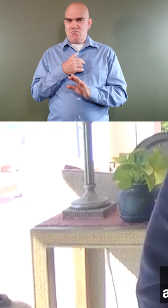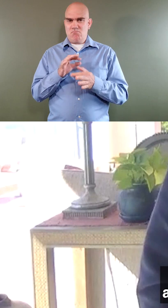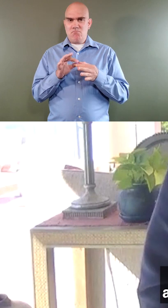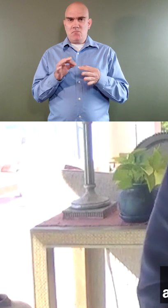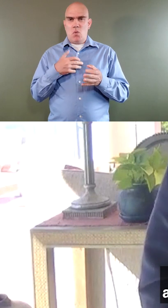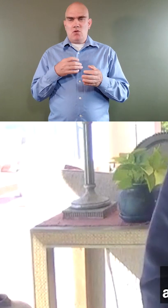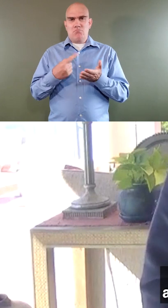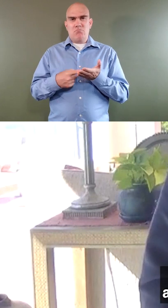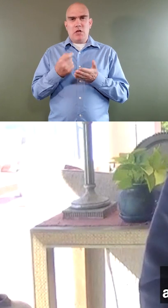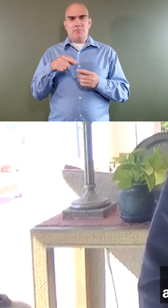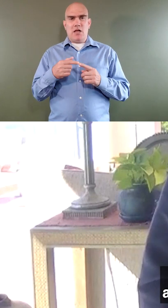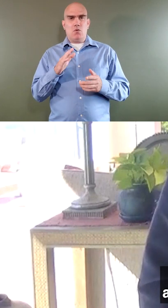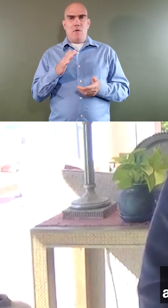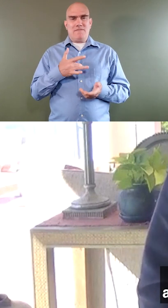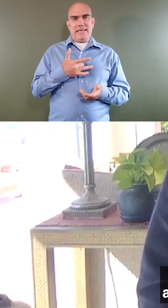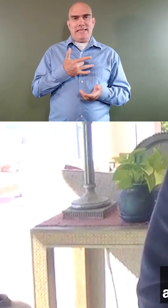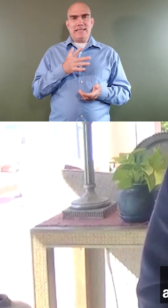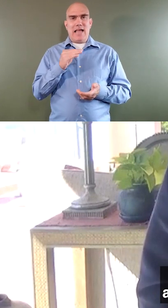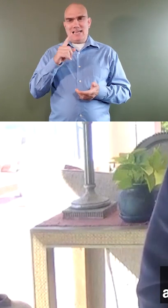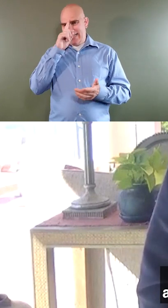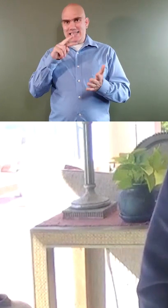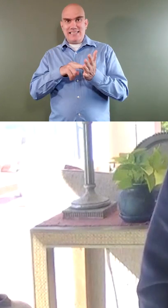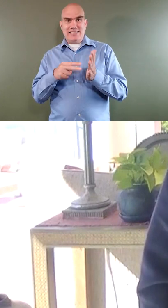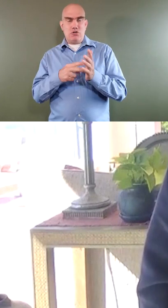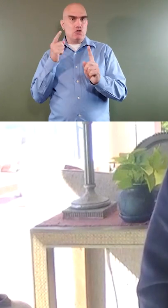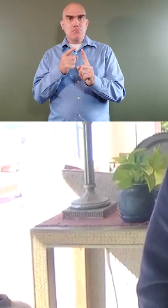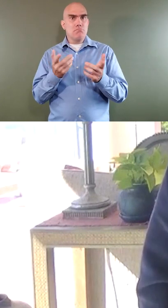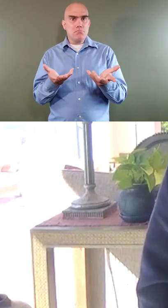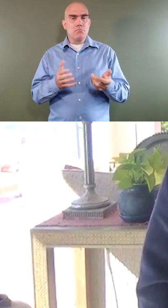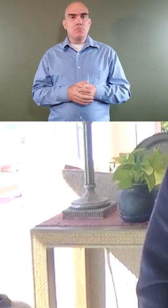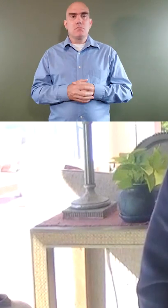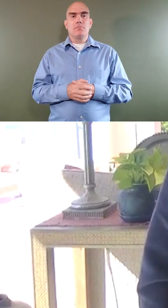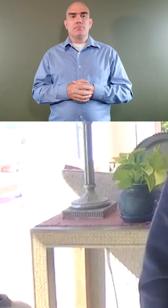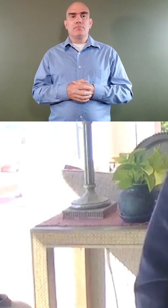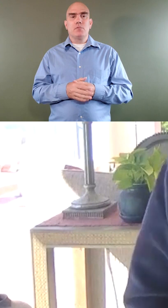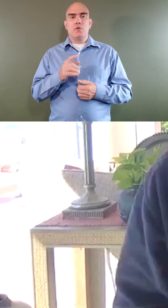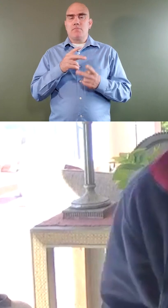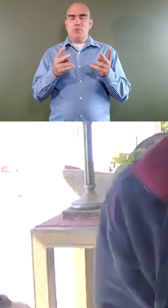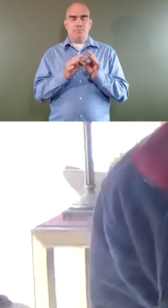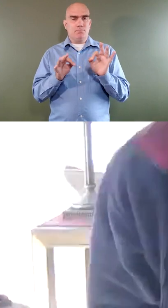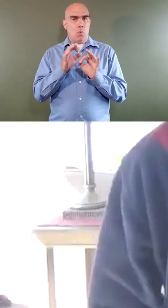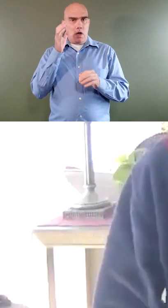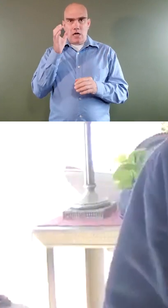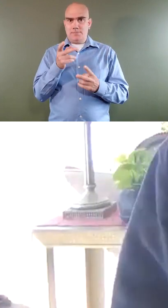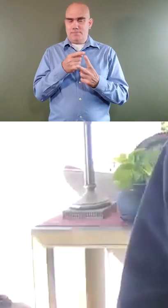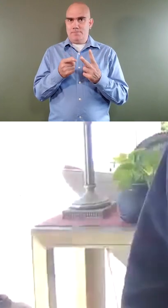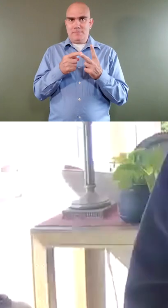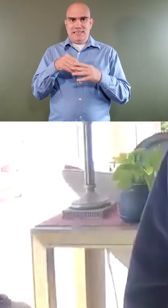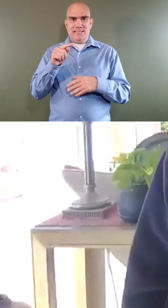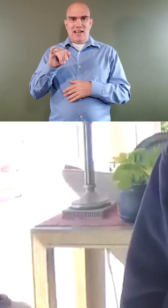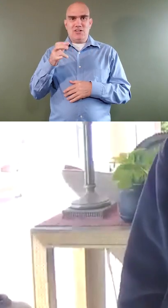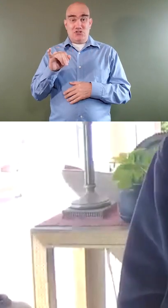I want to talk a little bit about feelings and intentions. These are very important concepts in Tai Chi, feelings